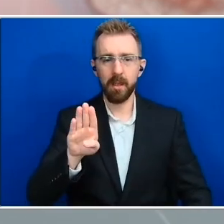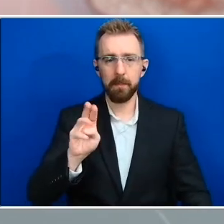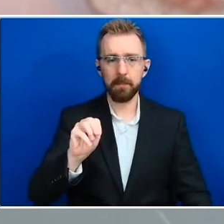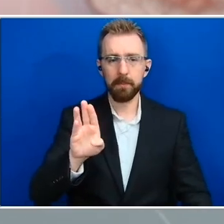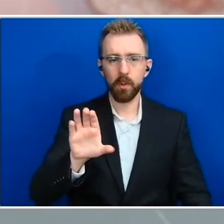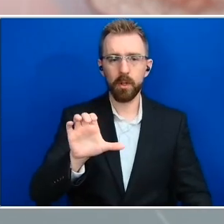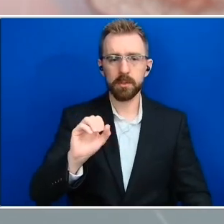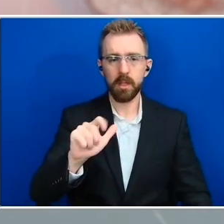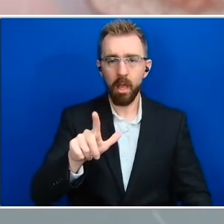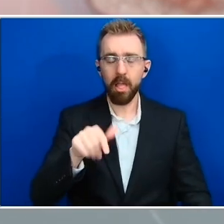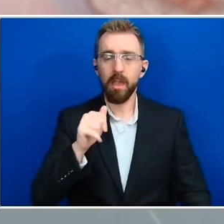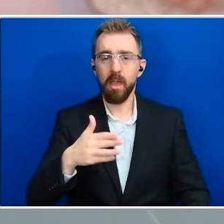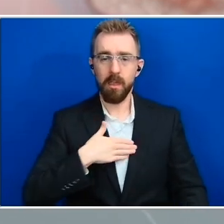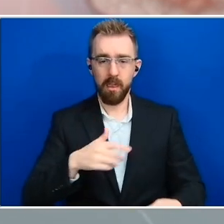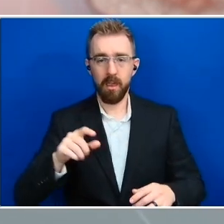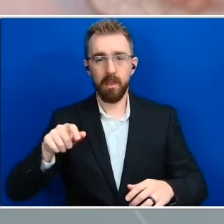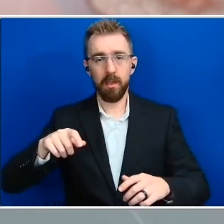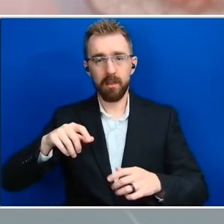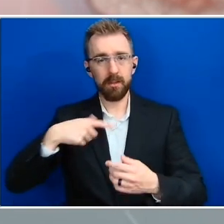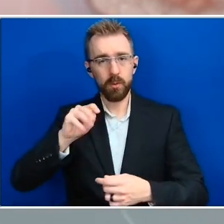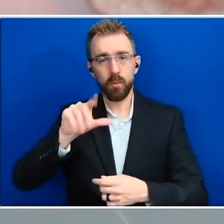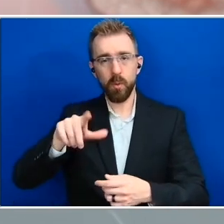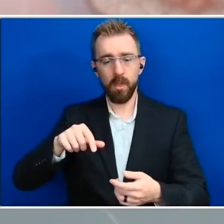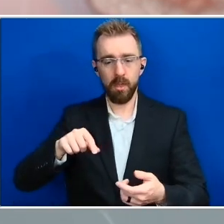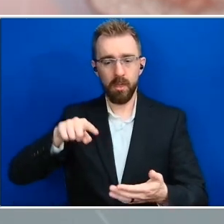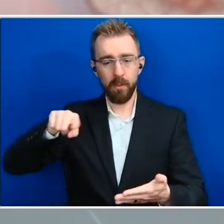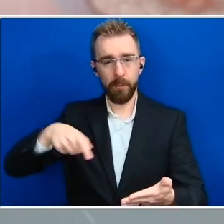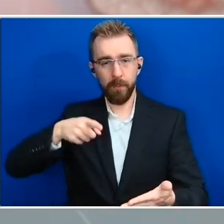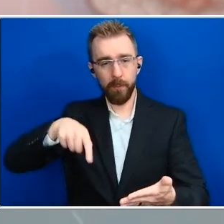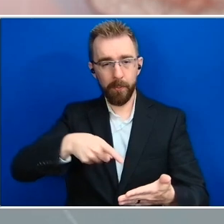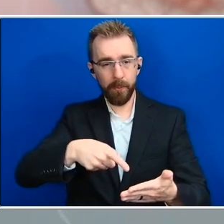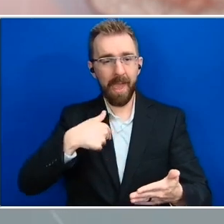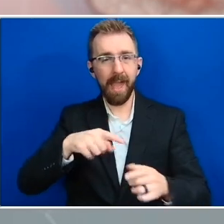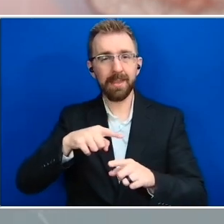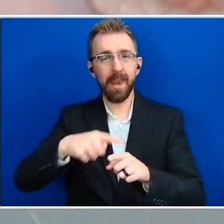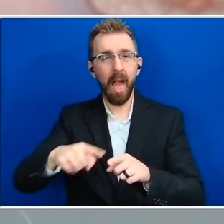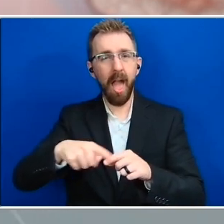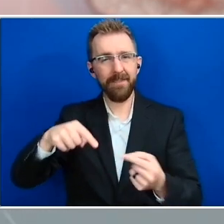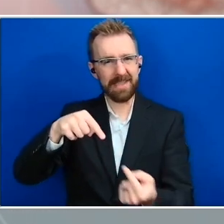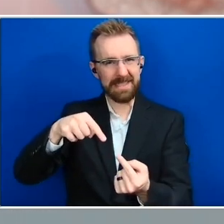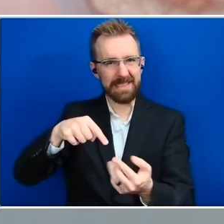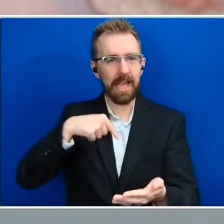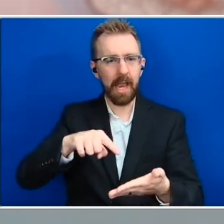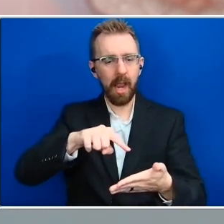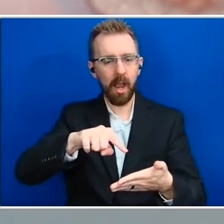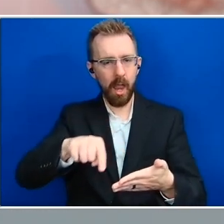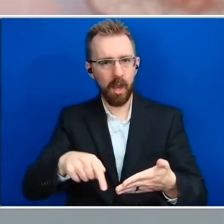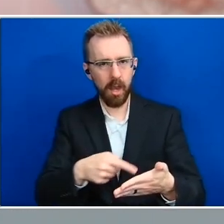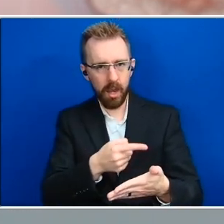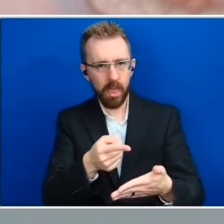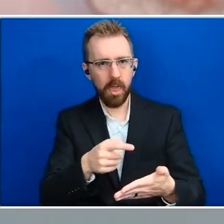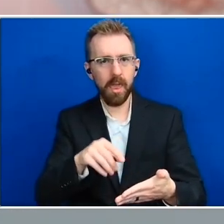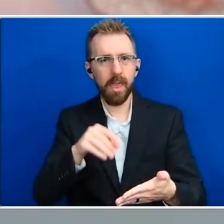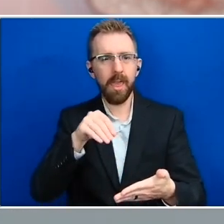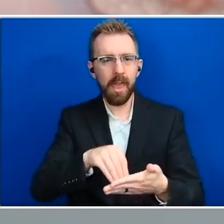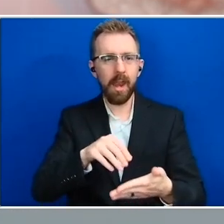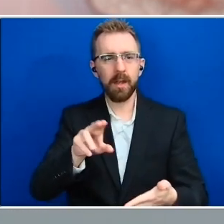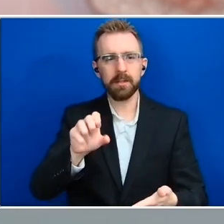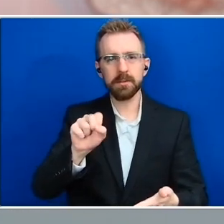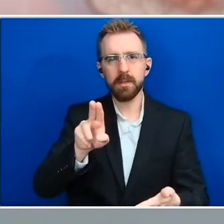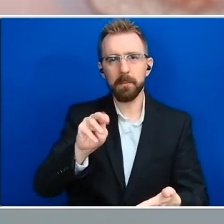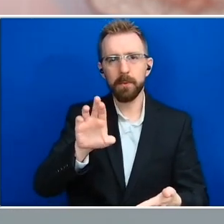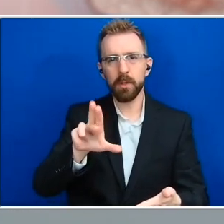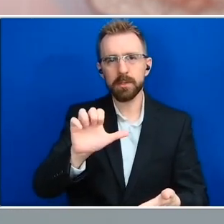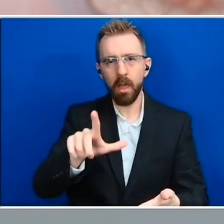scope down to the mucosa with a knife. I cut around it and then tunnel in the submucosa. I need to